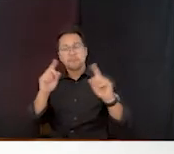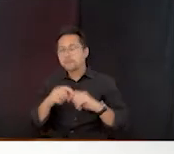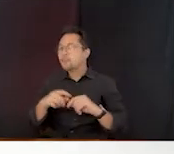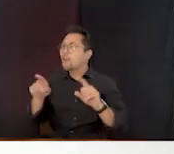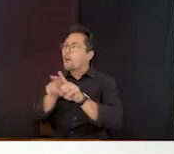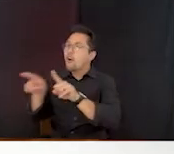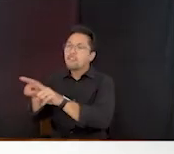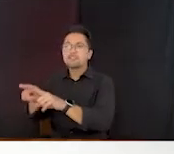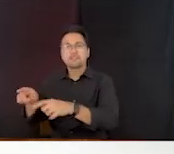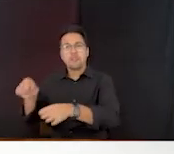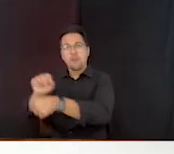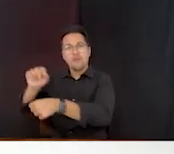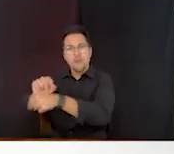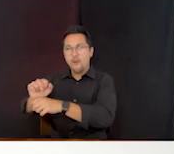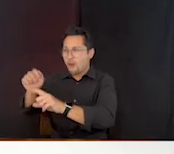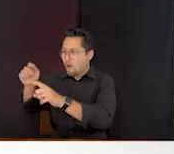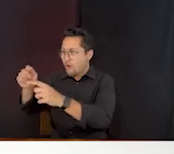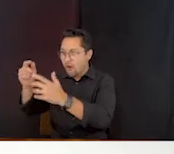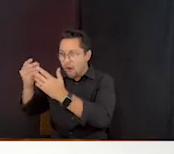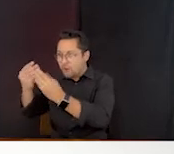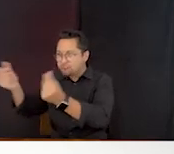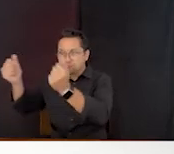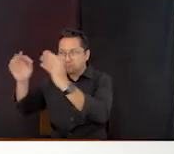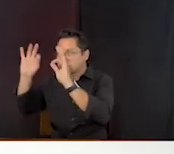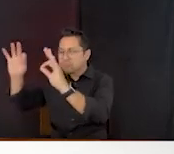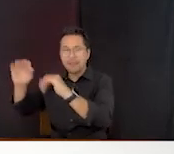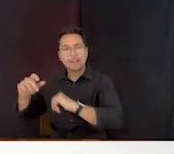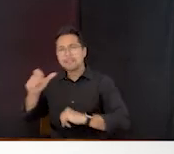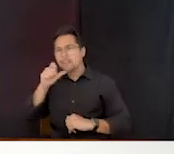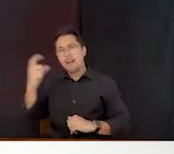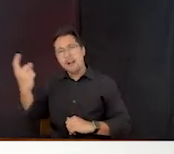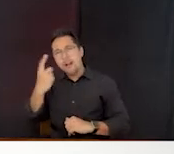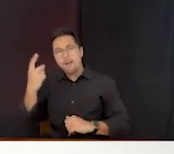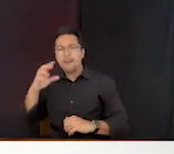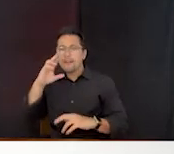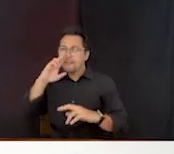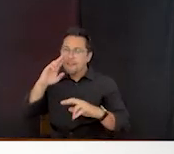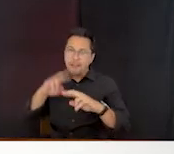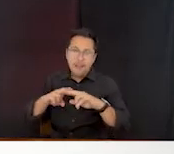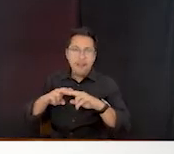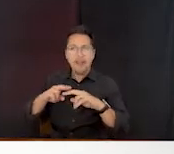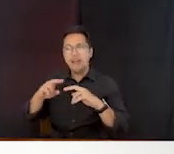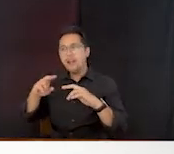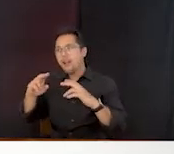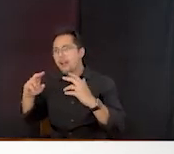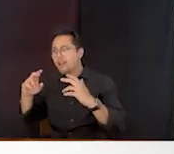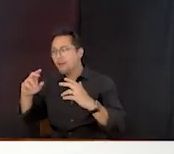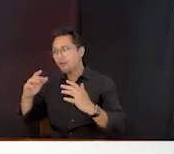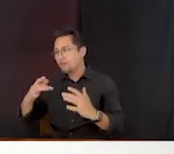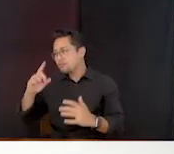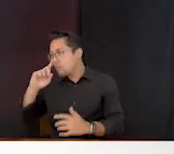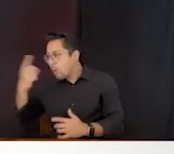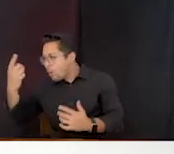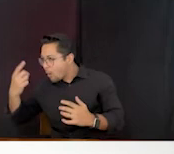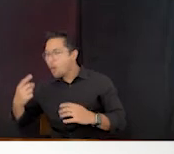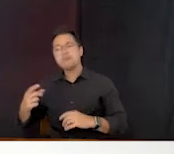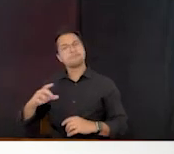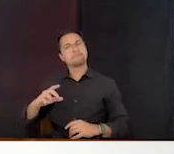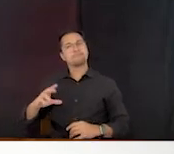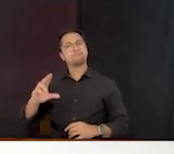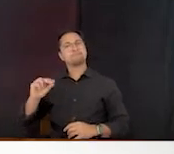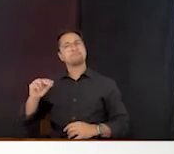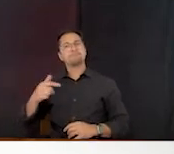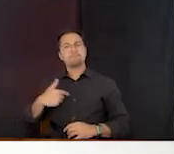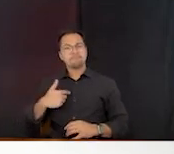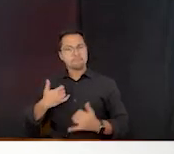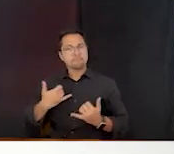getting that work done. It wasn't all fun and games and boredom and loneliness. But I could say